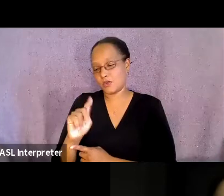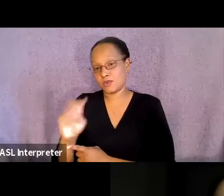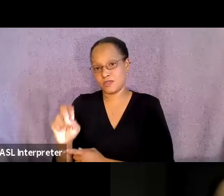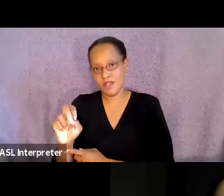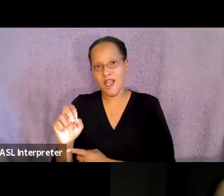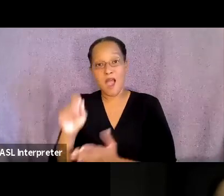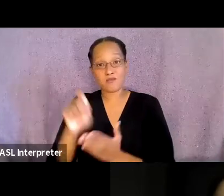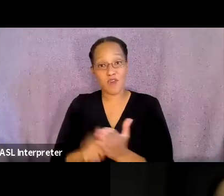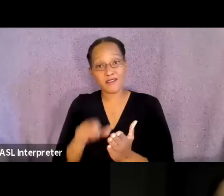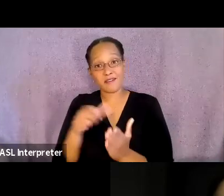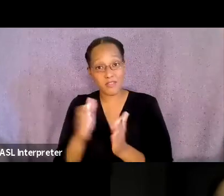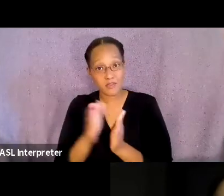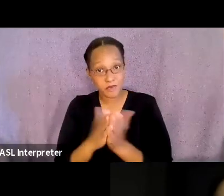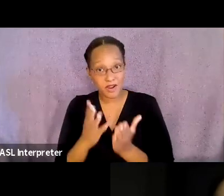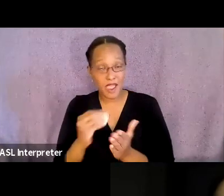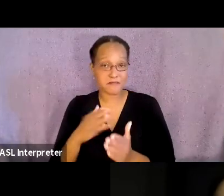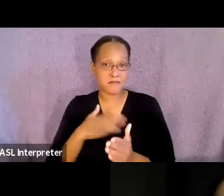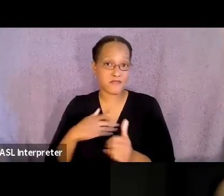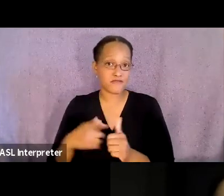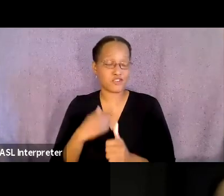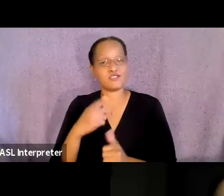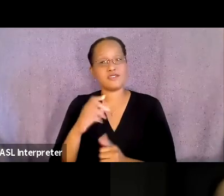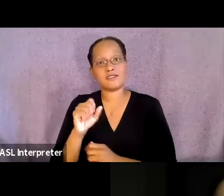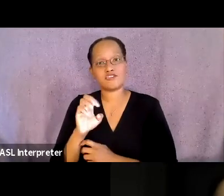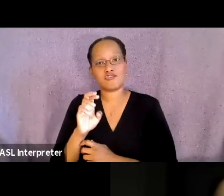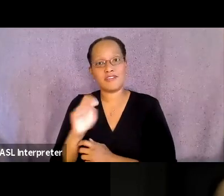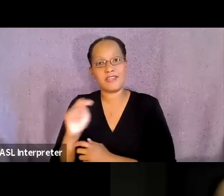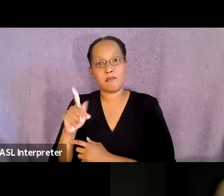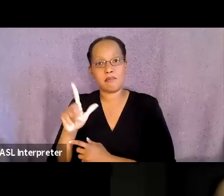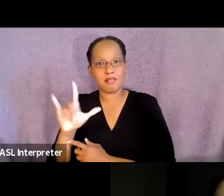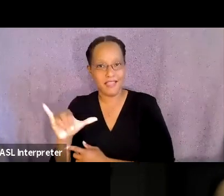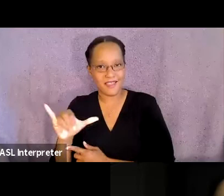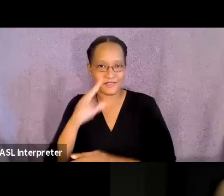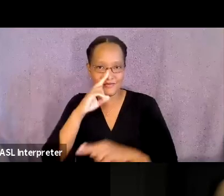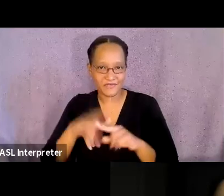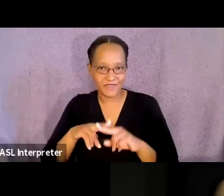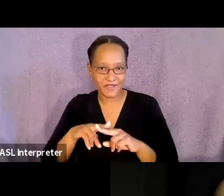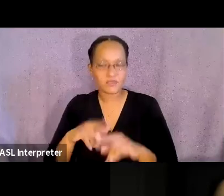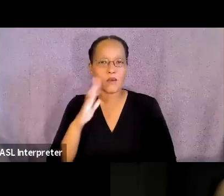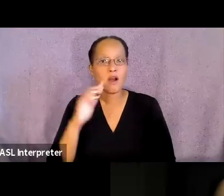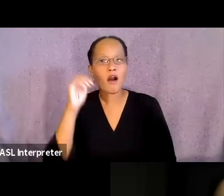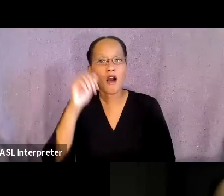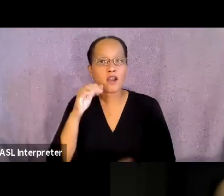first screenplay. So that's fun. I am going to do an audio description of